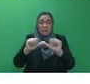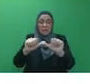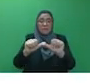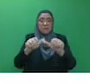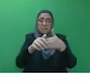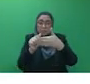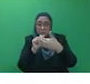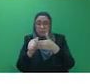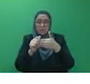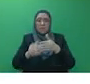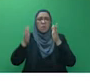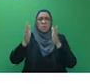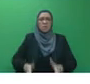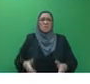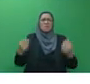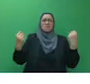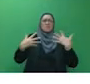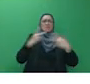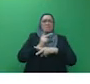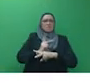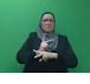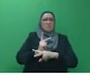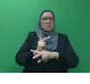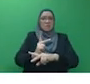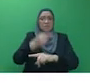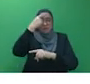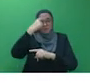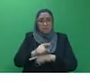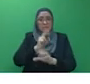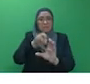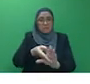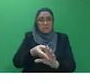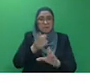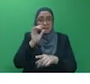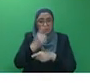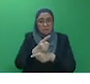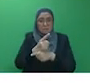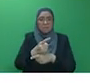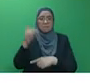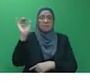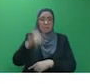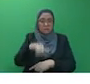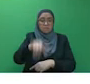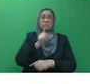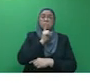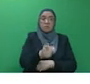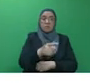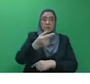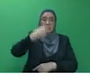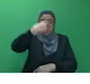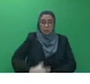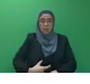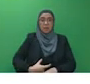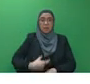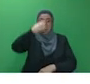even if the thing was lifted people be very cautious to go is that true yes it's very true and so this is me as a